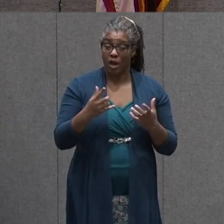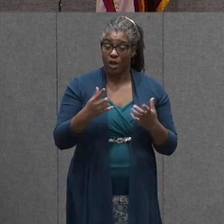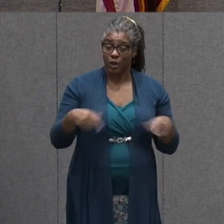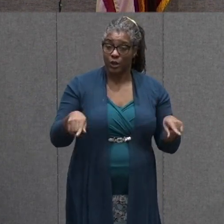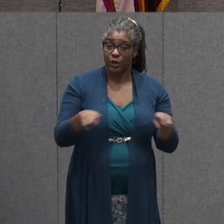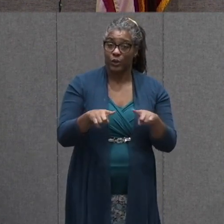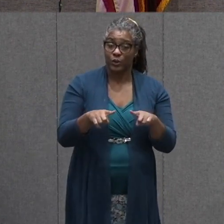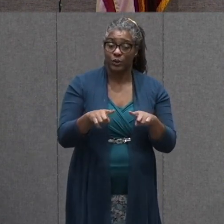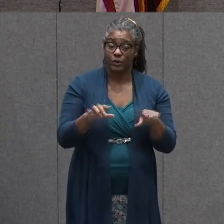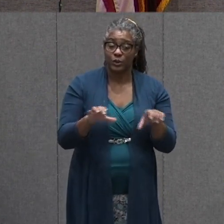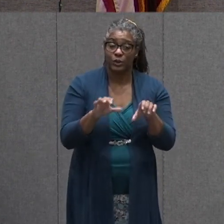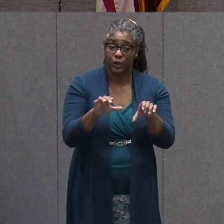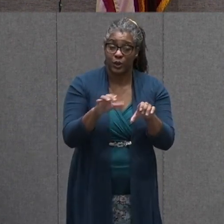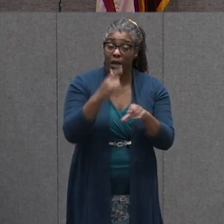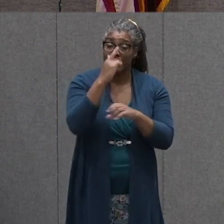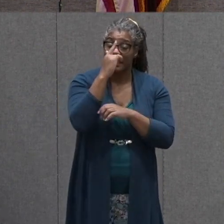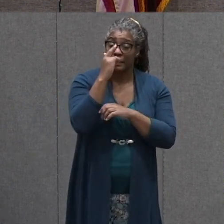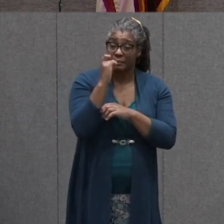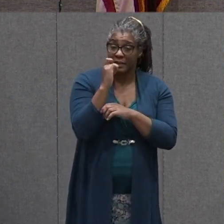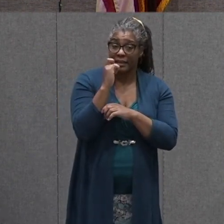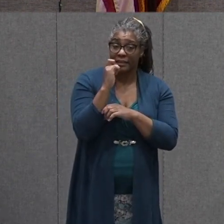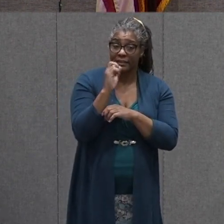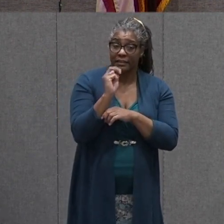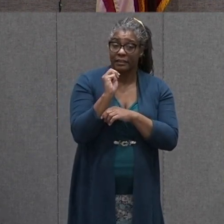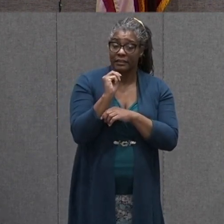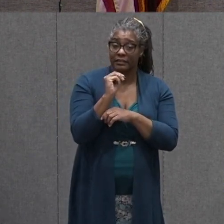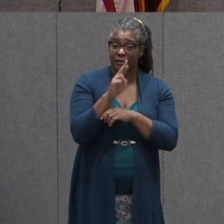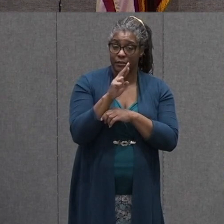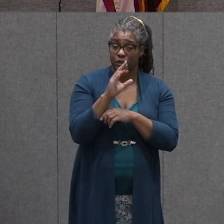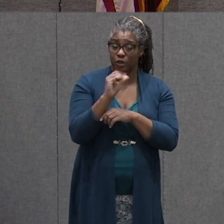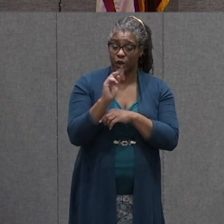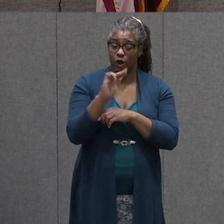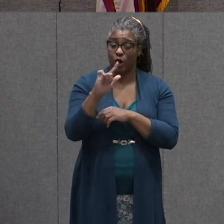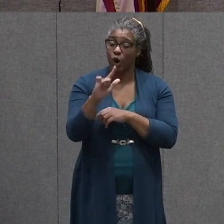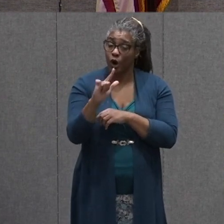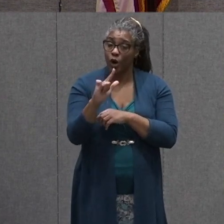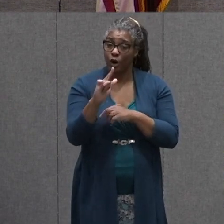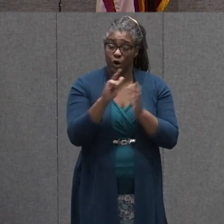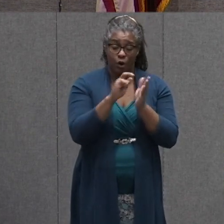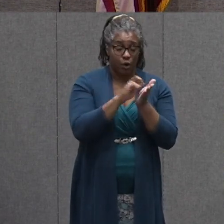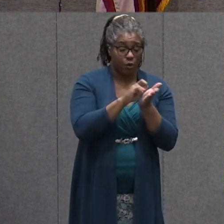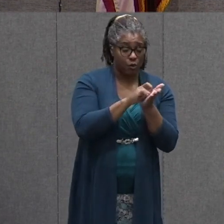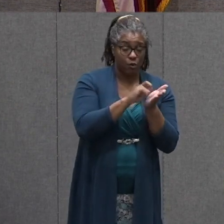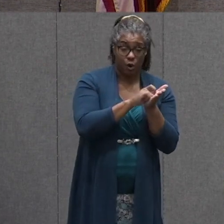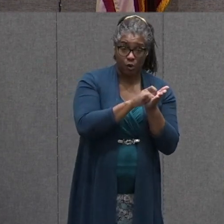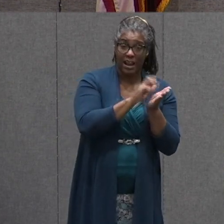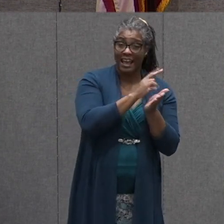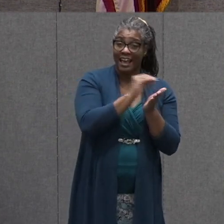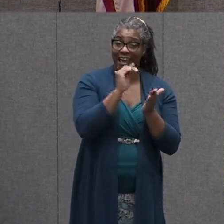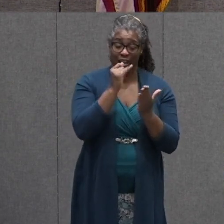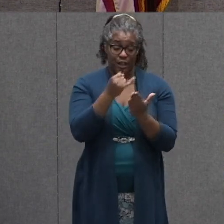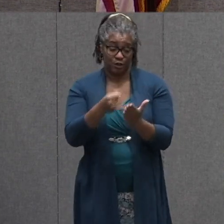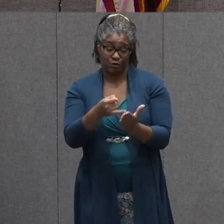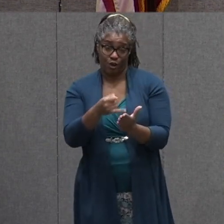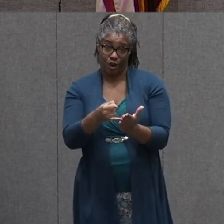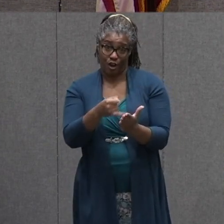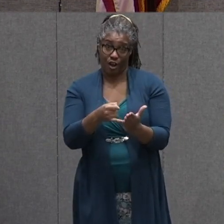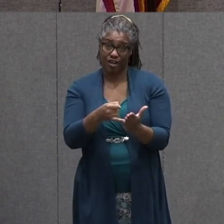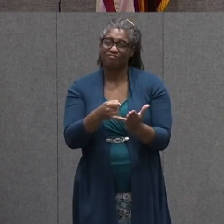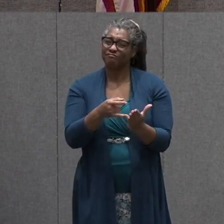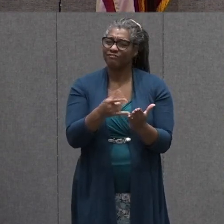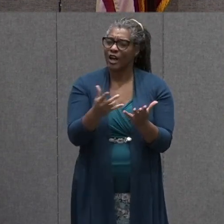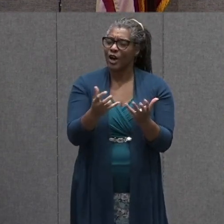One of the seeds flies higher than the others. Up it goes, but it flies too